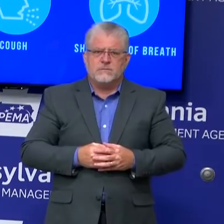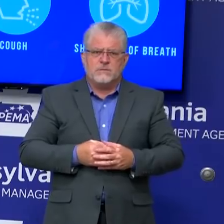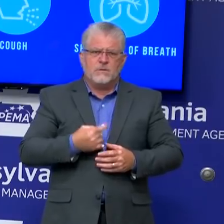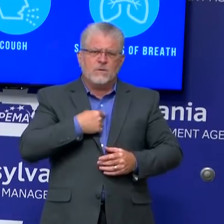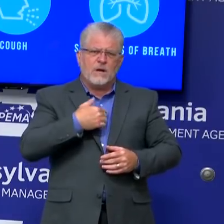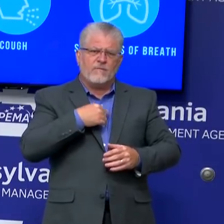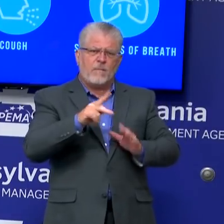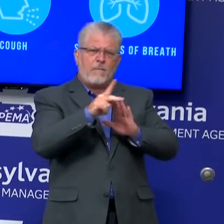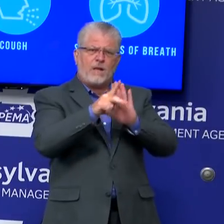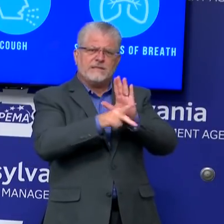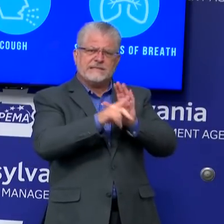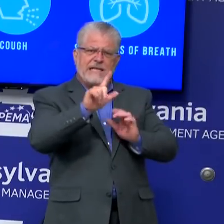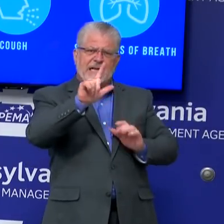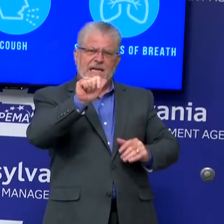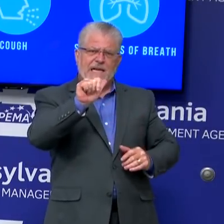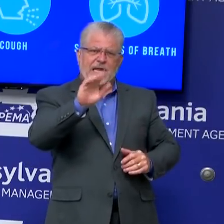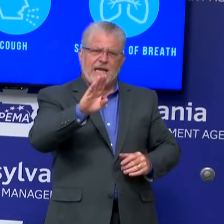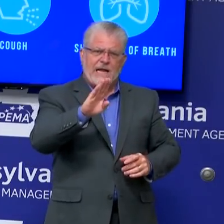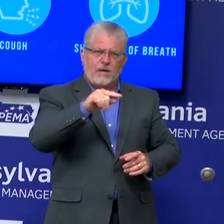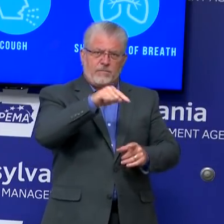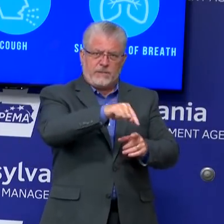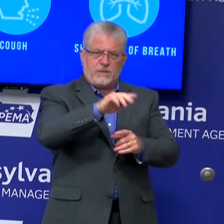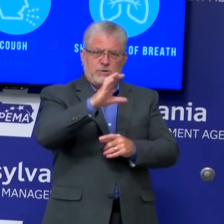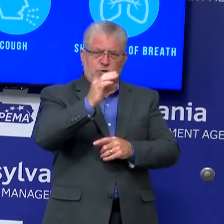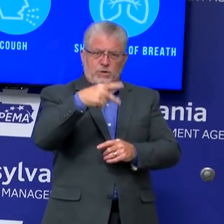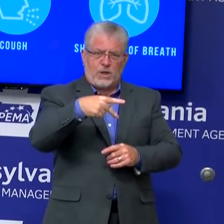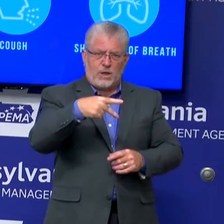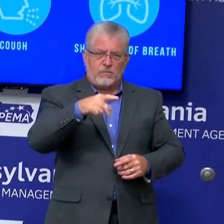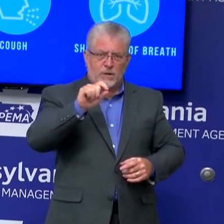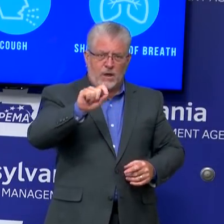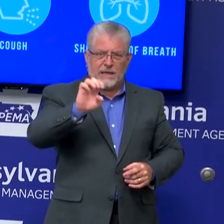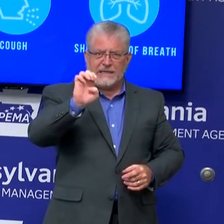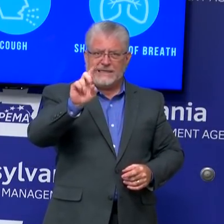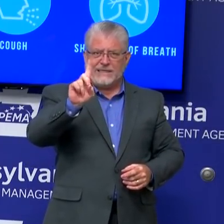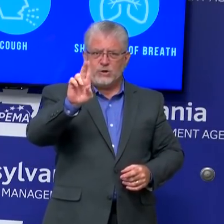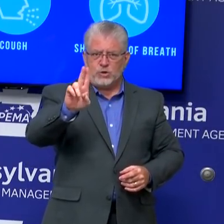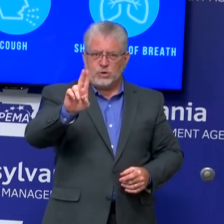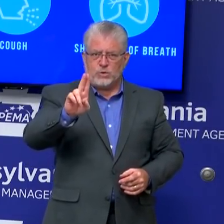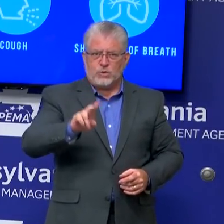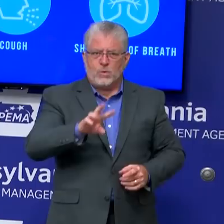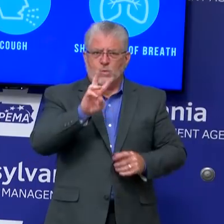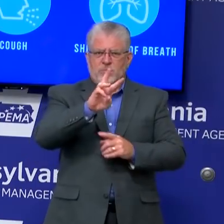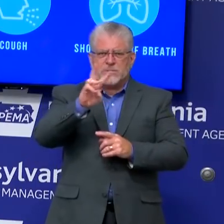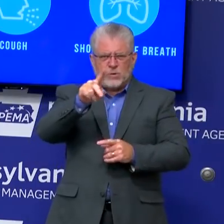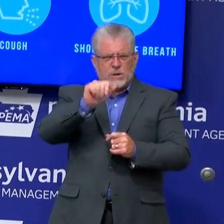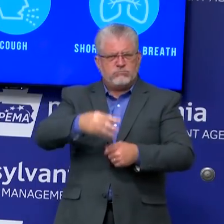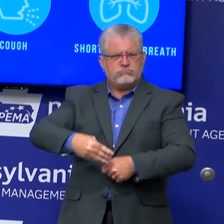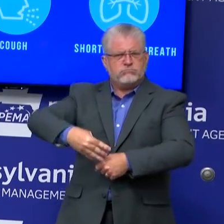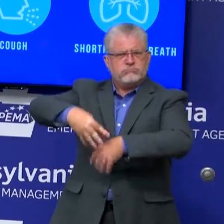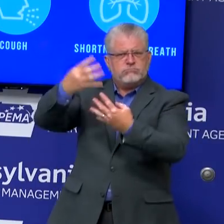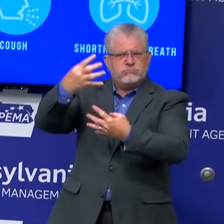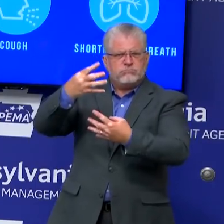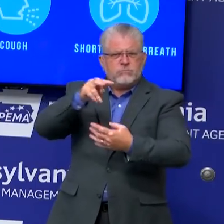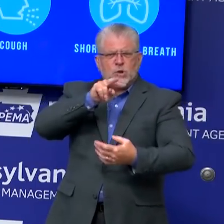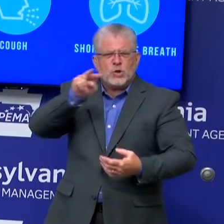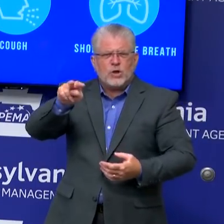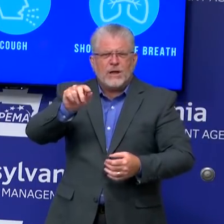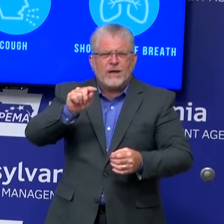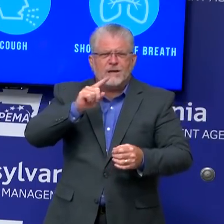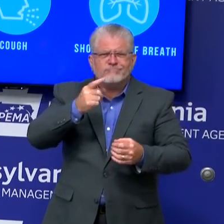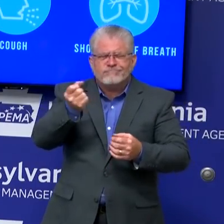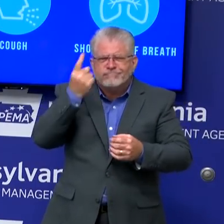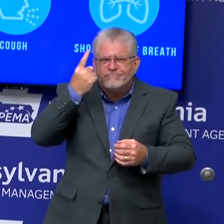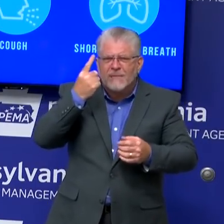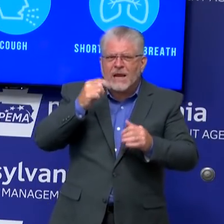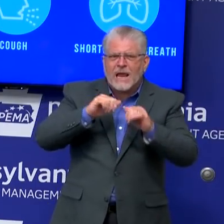families, have actually allowed us to understand how this virus moves across the country and how it